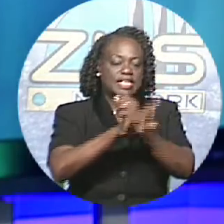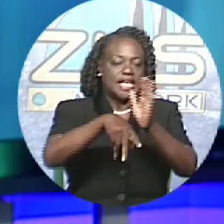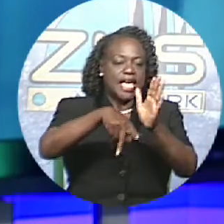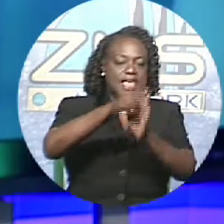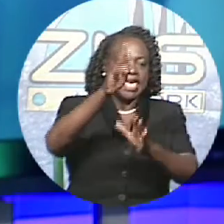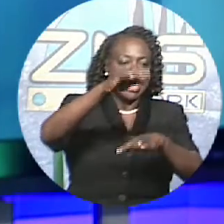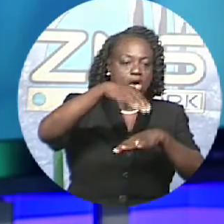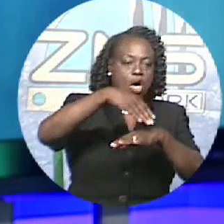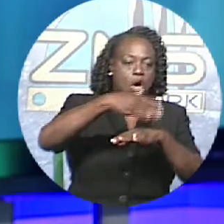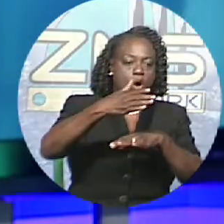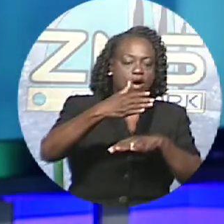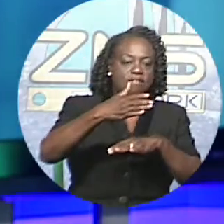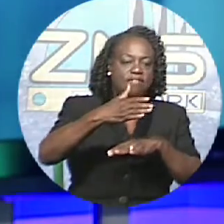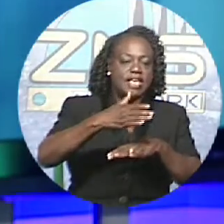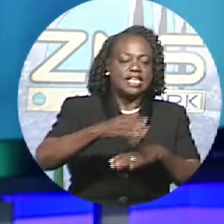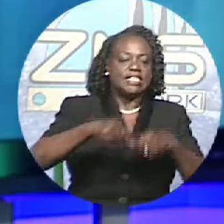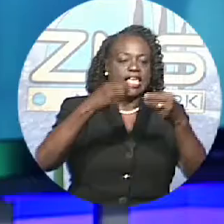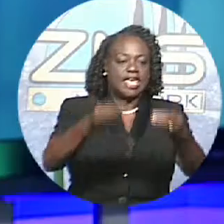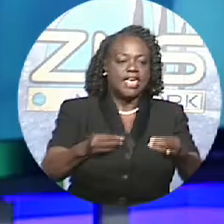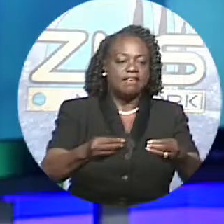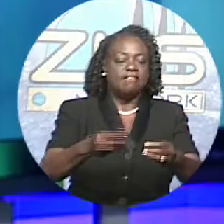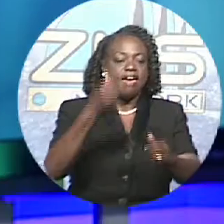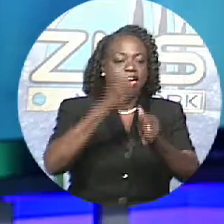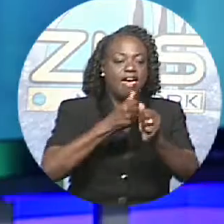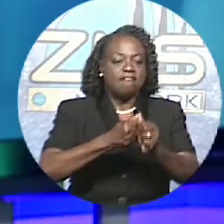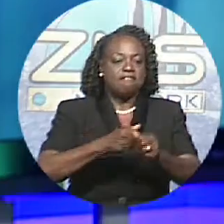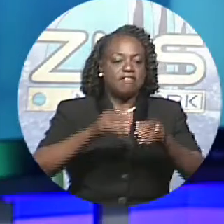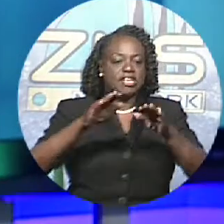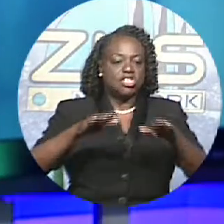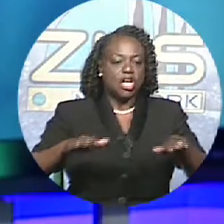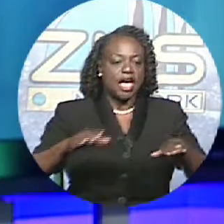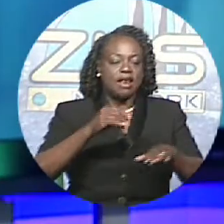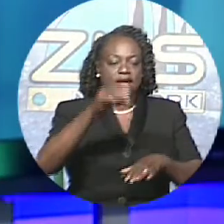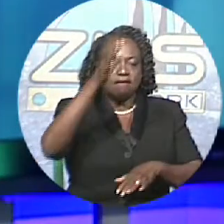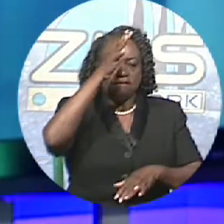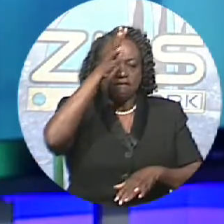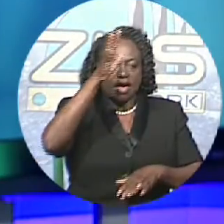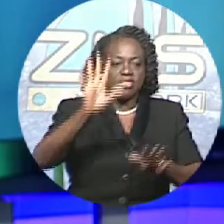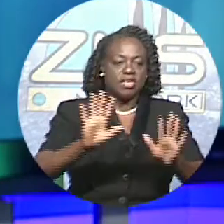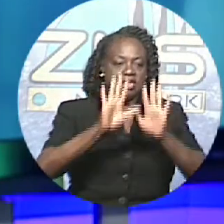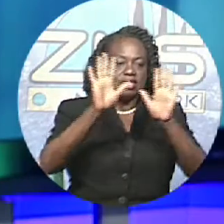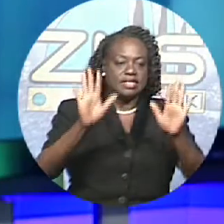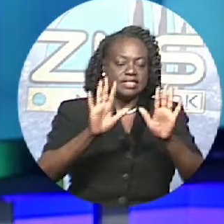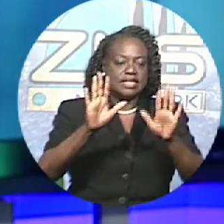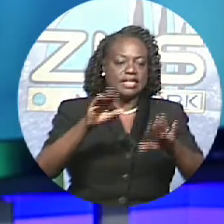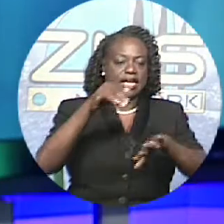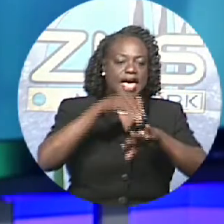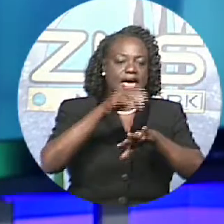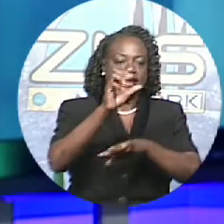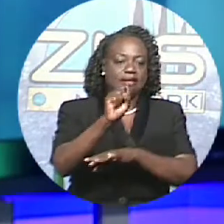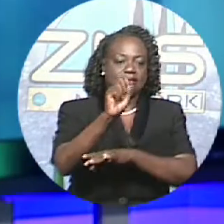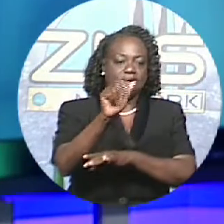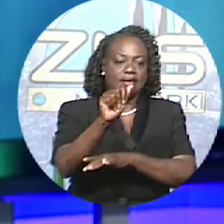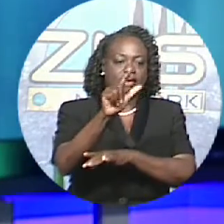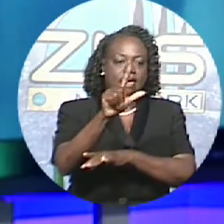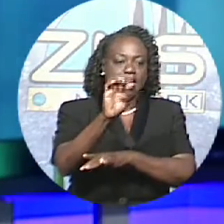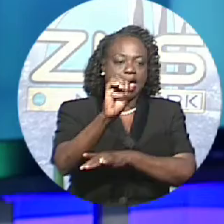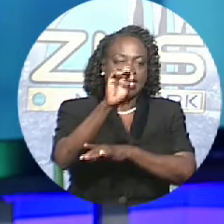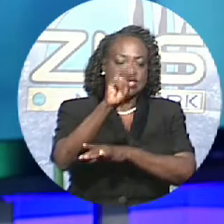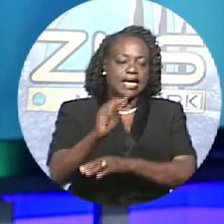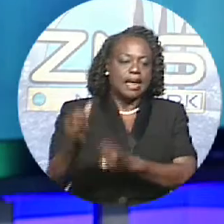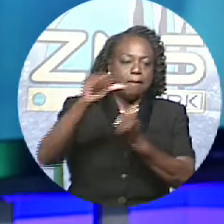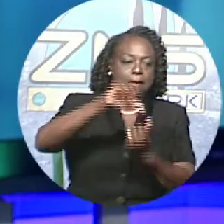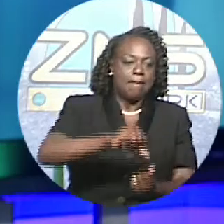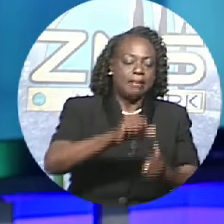Every Child a Father program this Sunday at the Salem Baptist Church. According to National Security Minister Dr. Bernard Nottage,